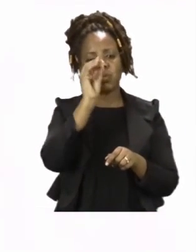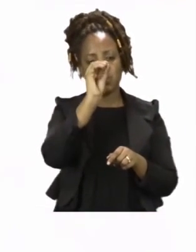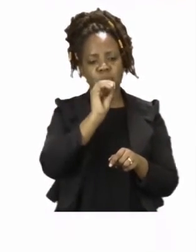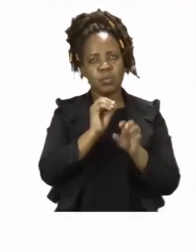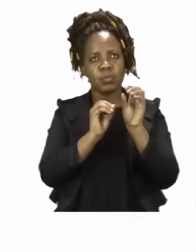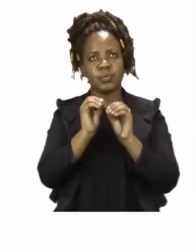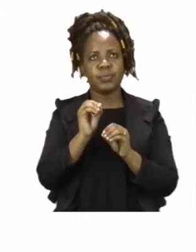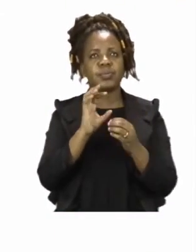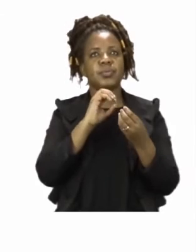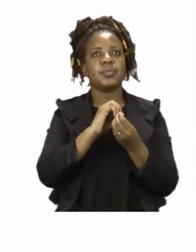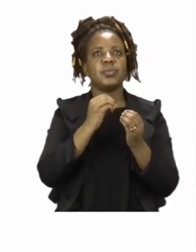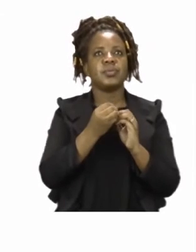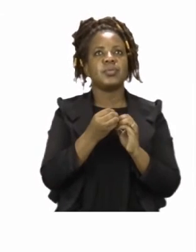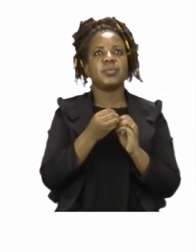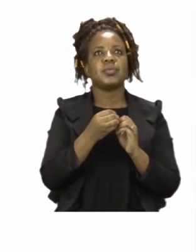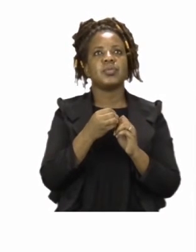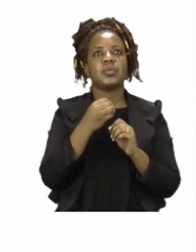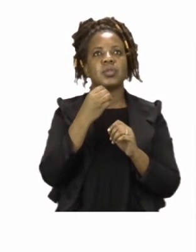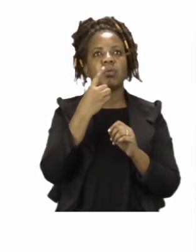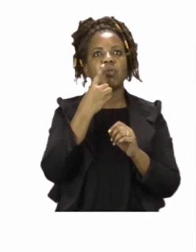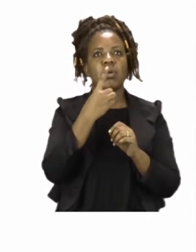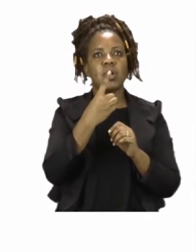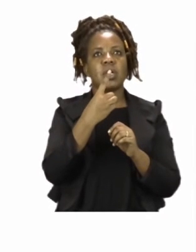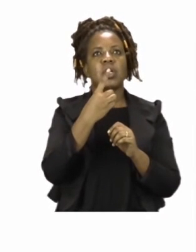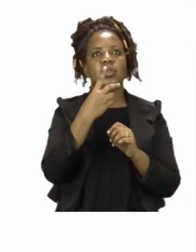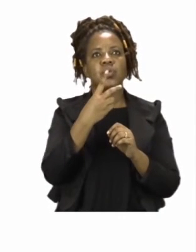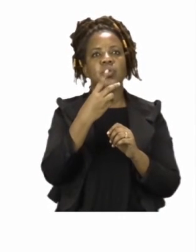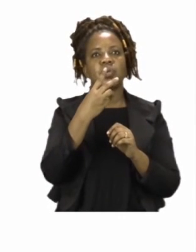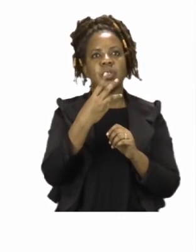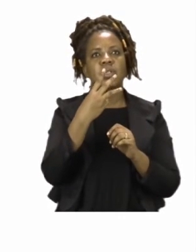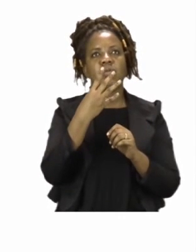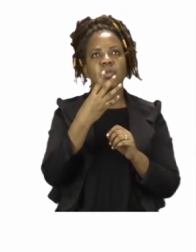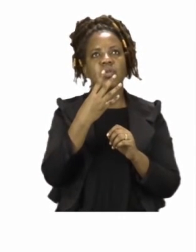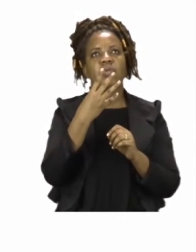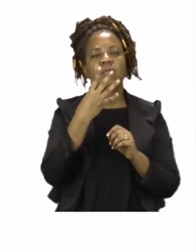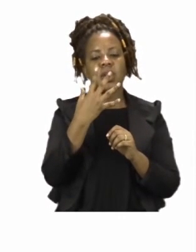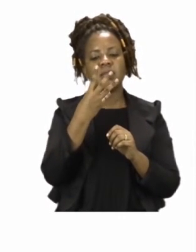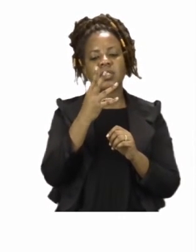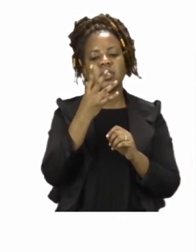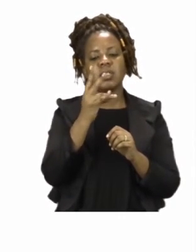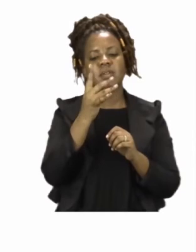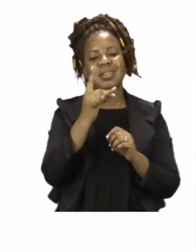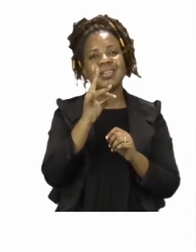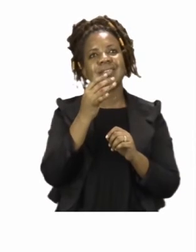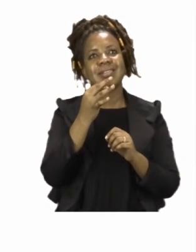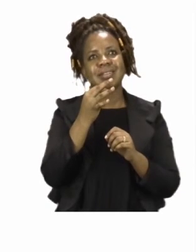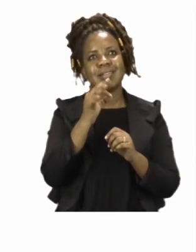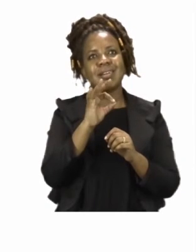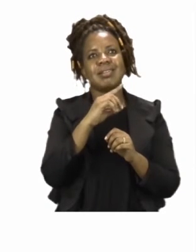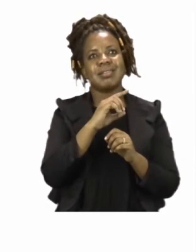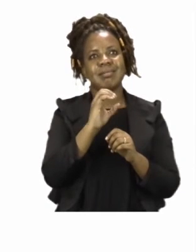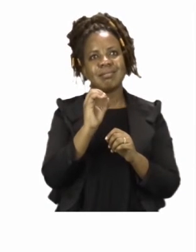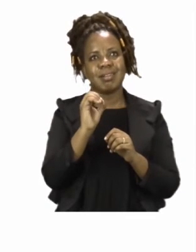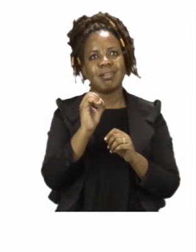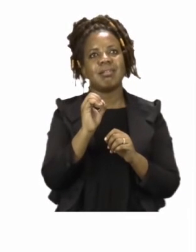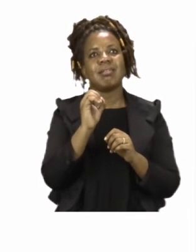one up to number 16 we are going to be using the picture that we can see next to the box